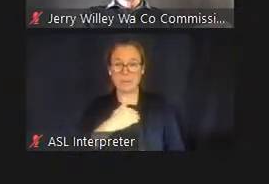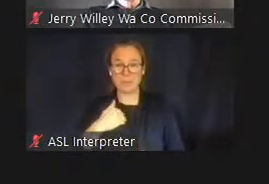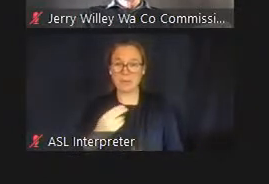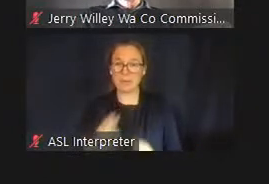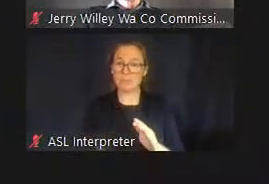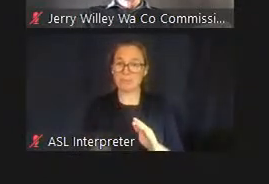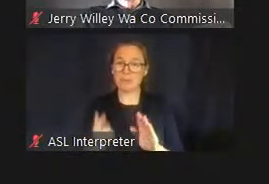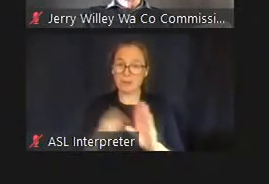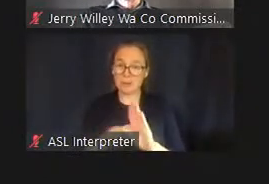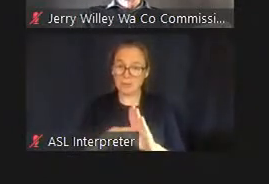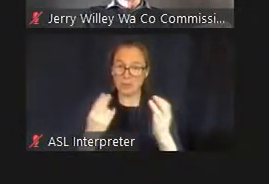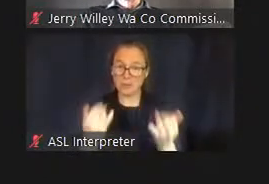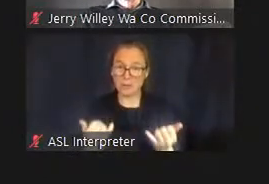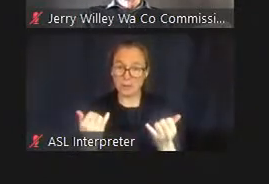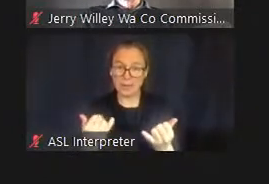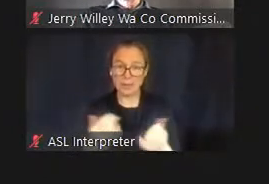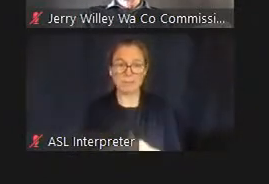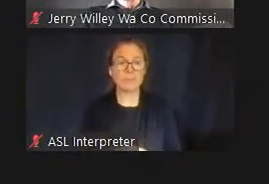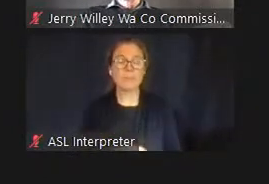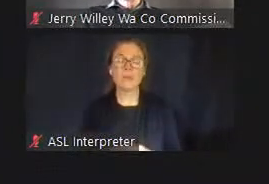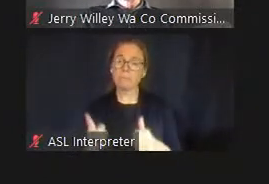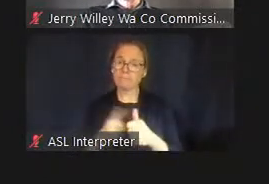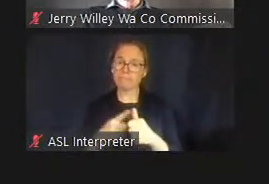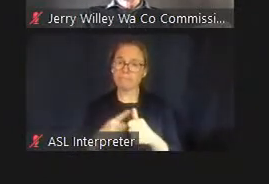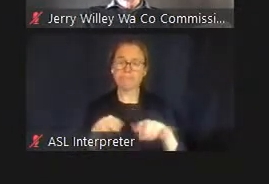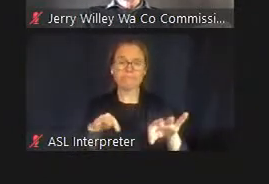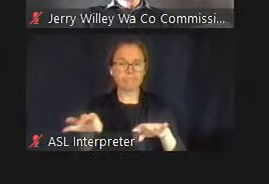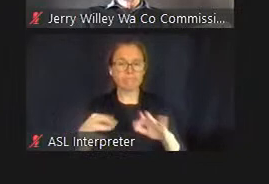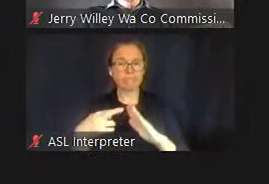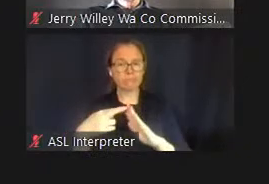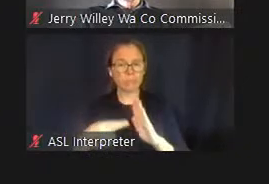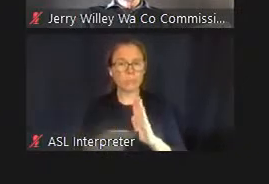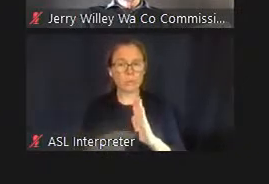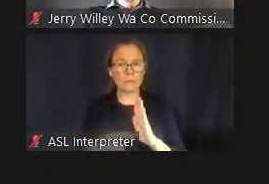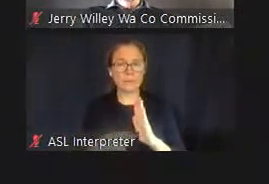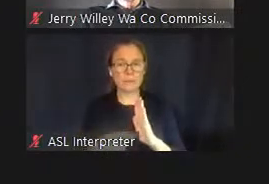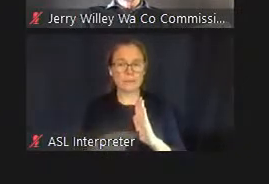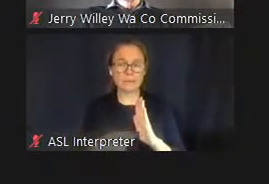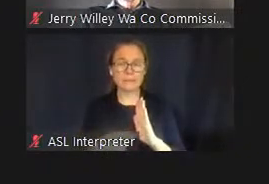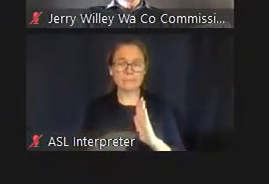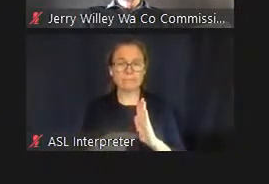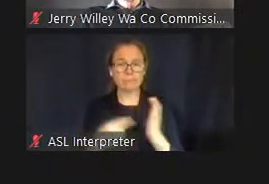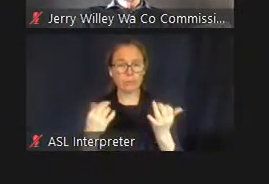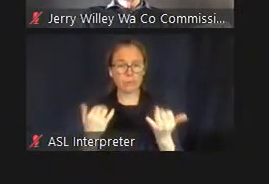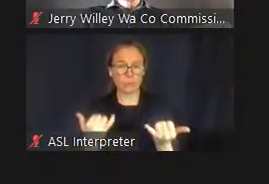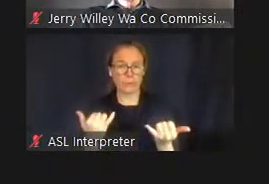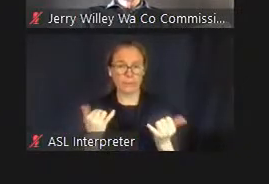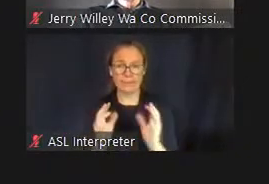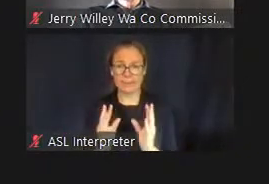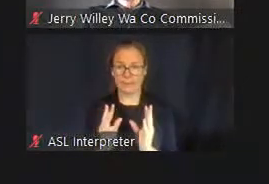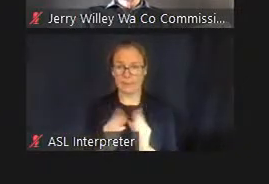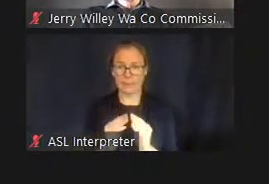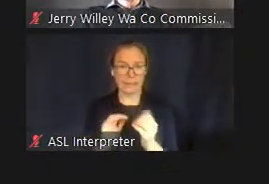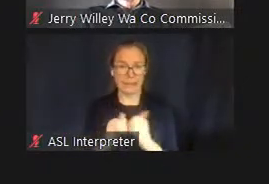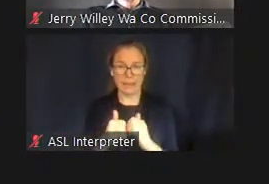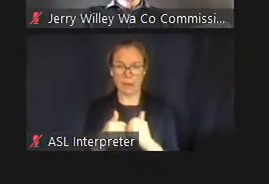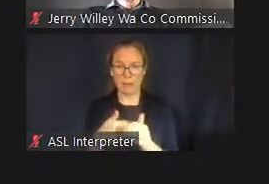Let's look at the ground rules here, if you will, the guidelines for how we're going